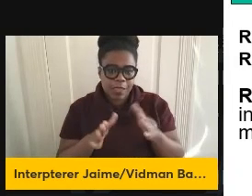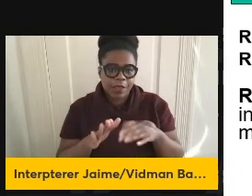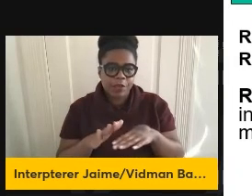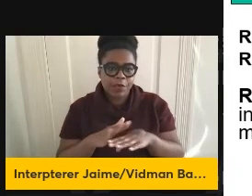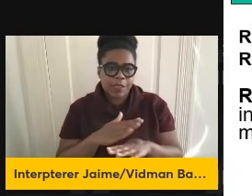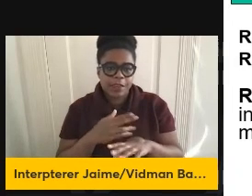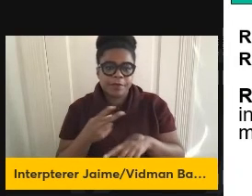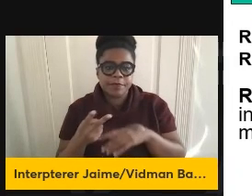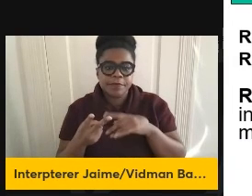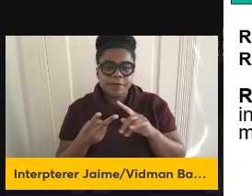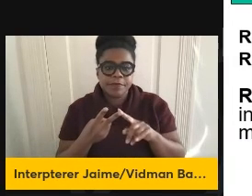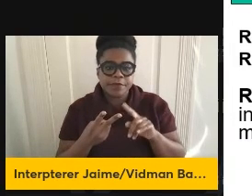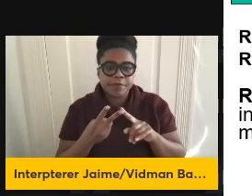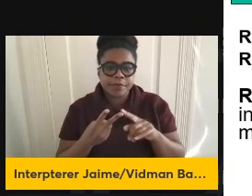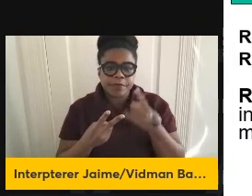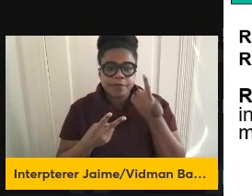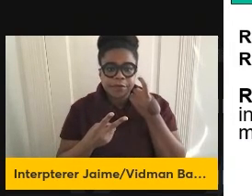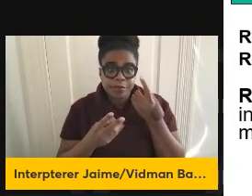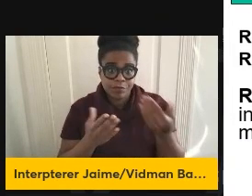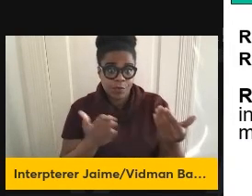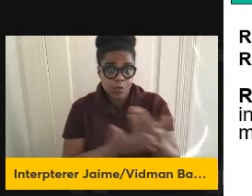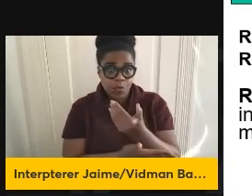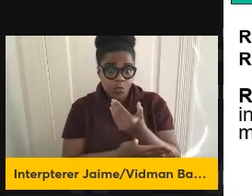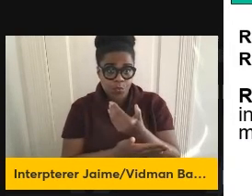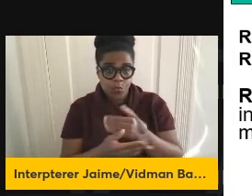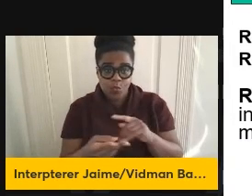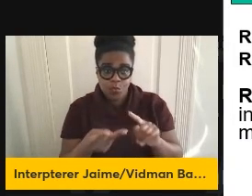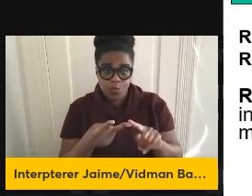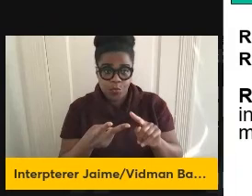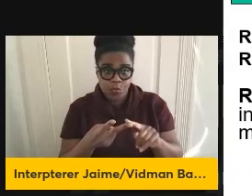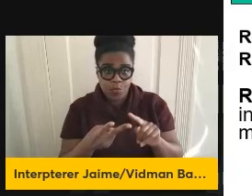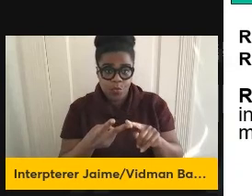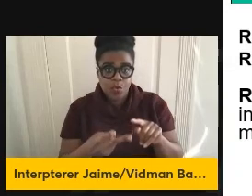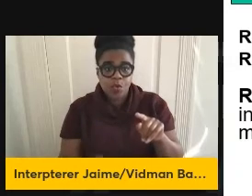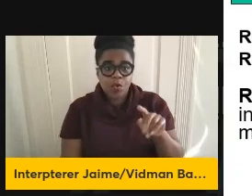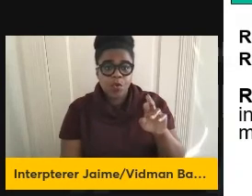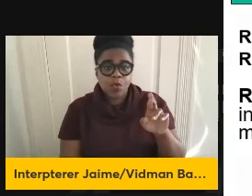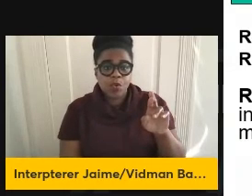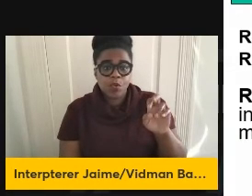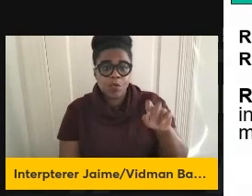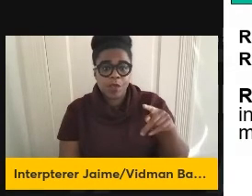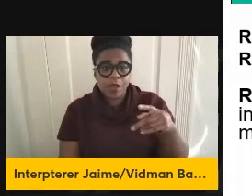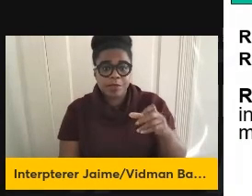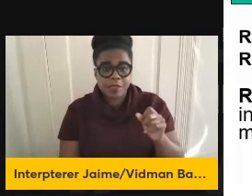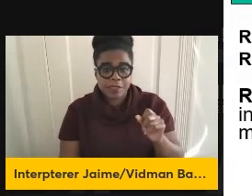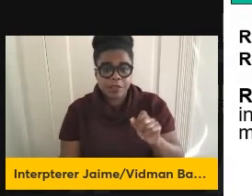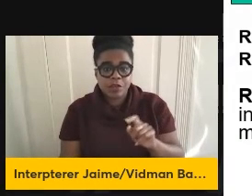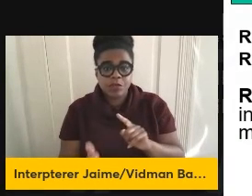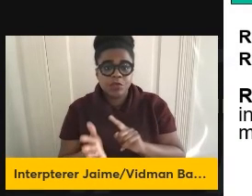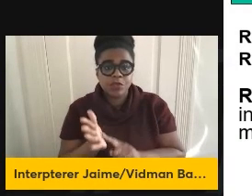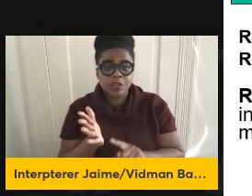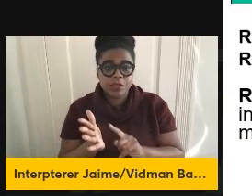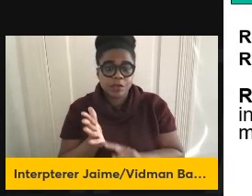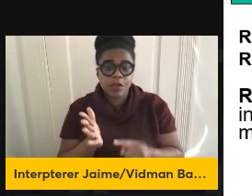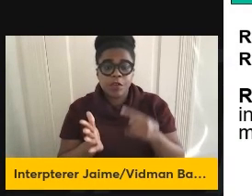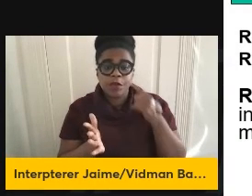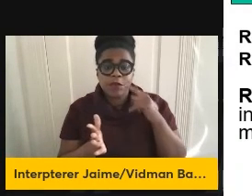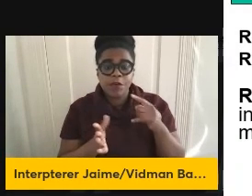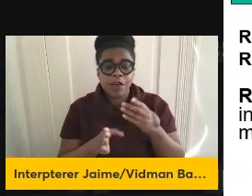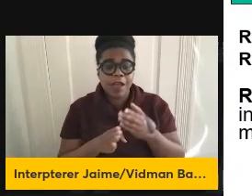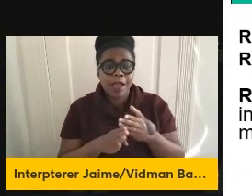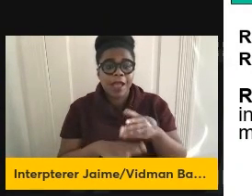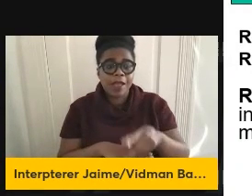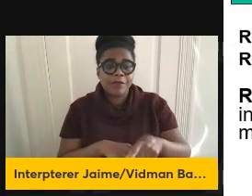second program, which I mentioned is new, is REPS, Research Experience for Post-Baccalaureate